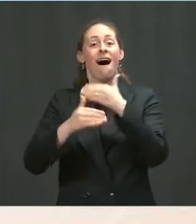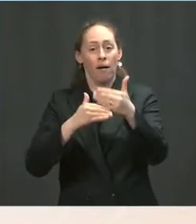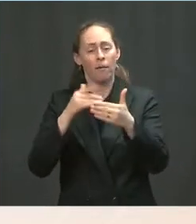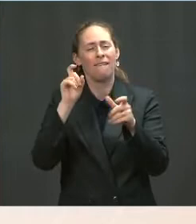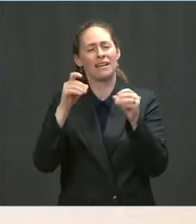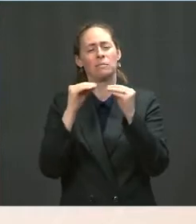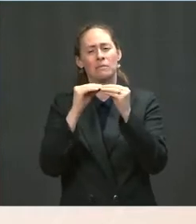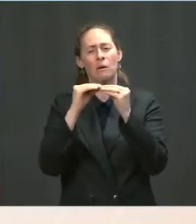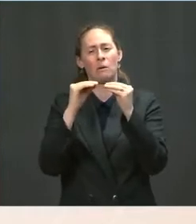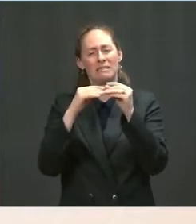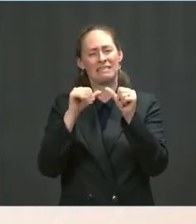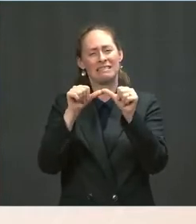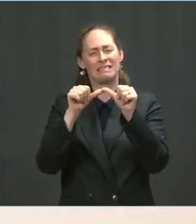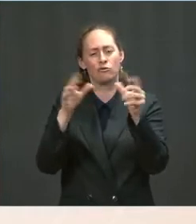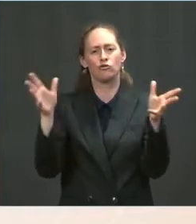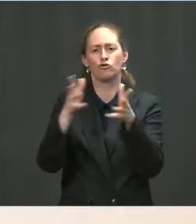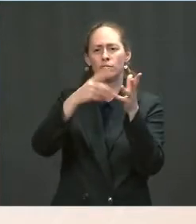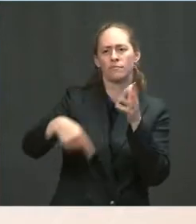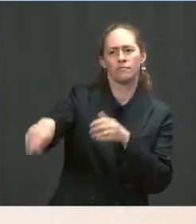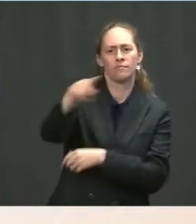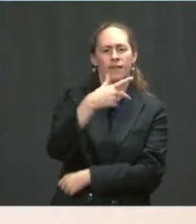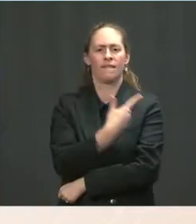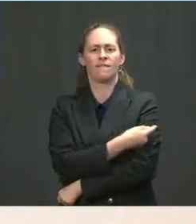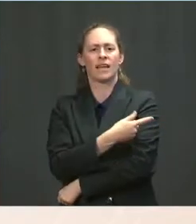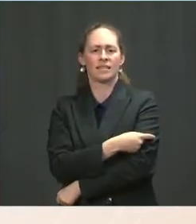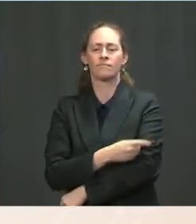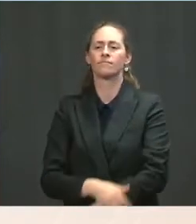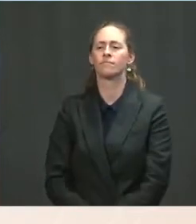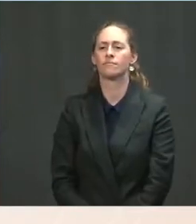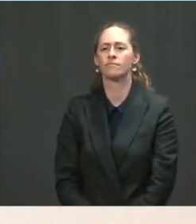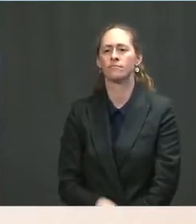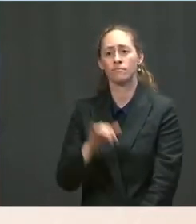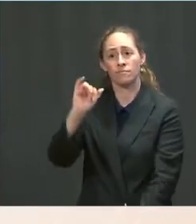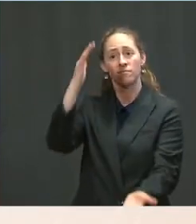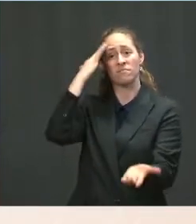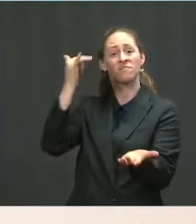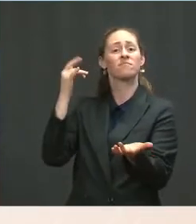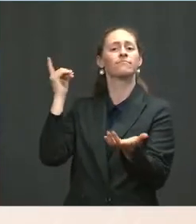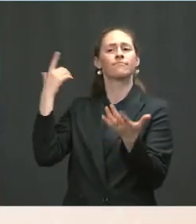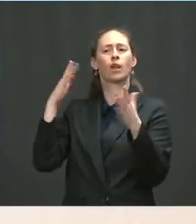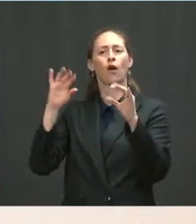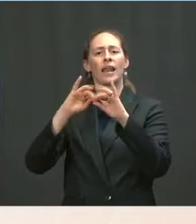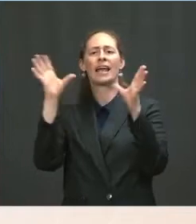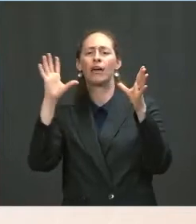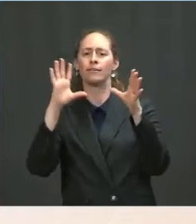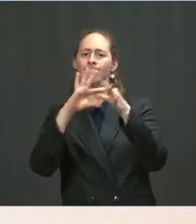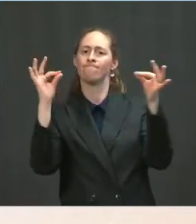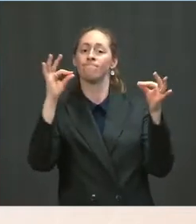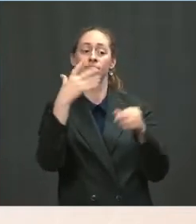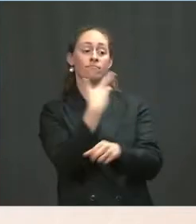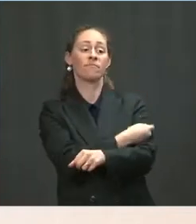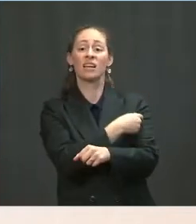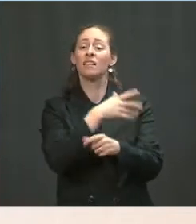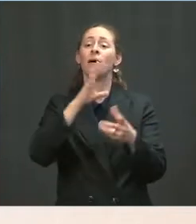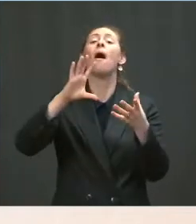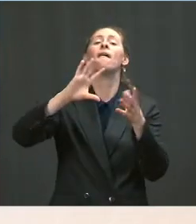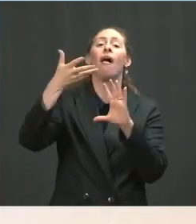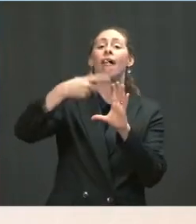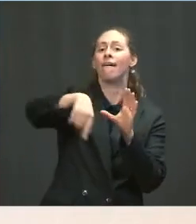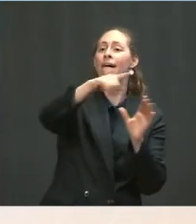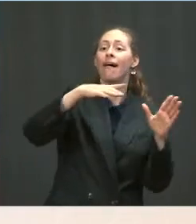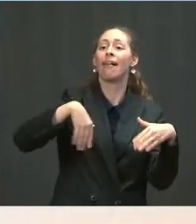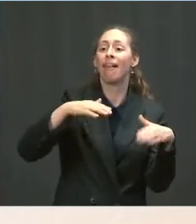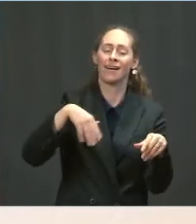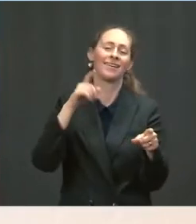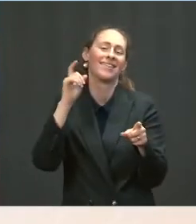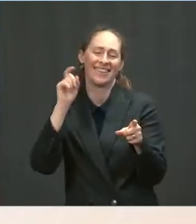people vaccinated. That's why the president calls this a pandemic for the unvaccinated. We have to make sure that we take care of each